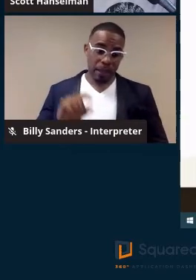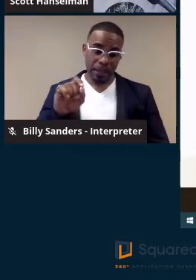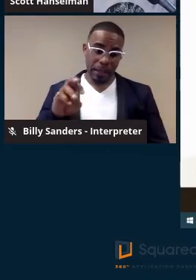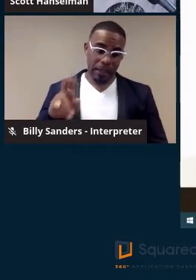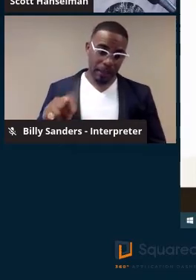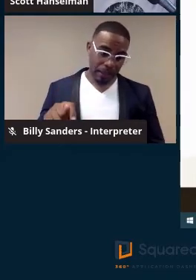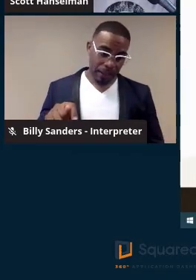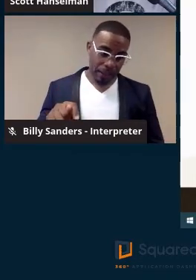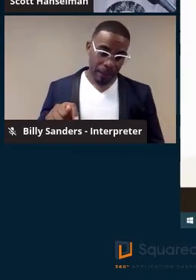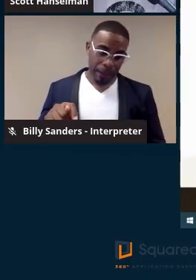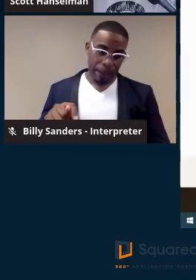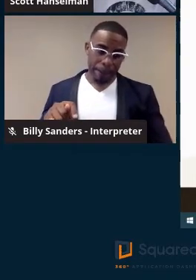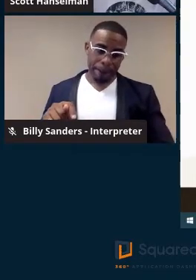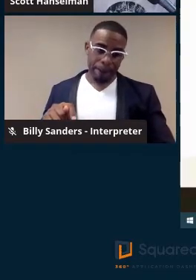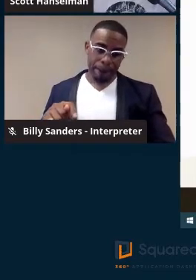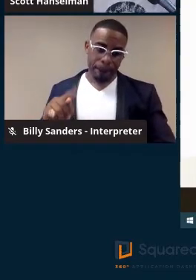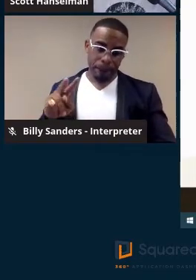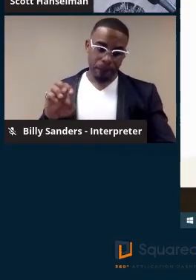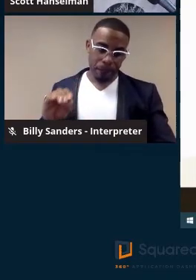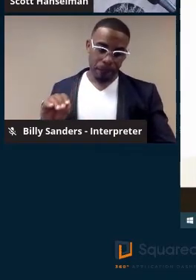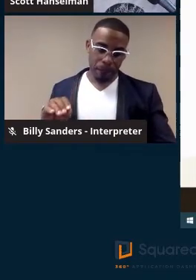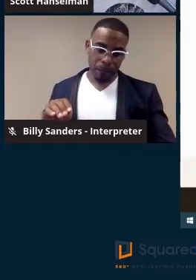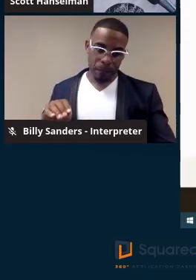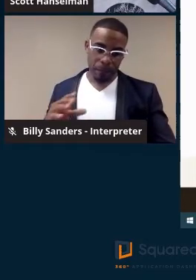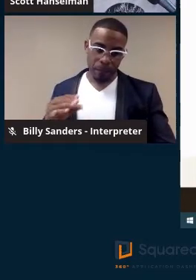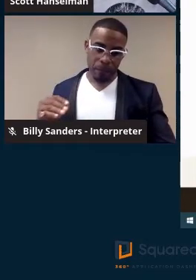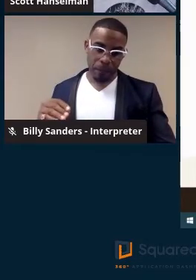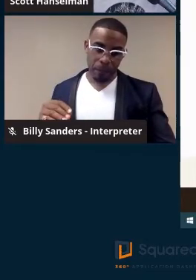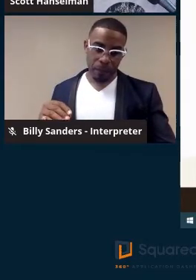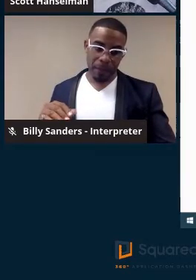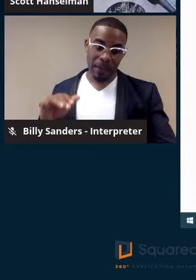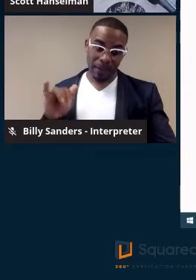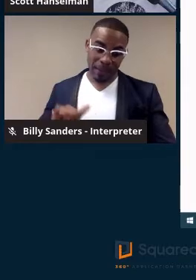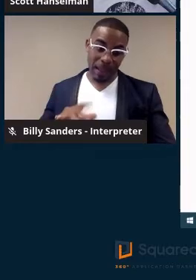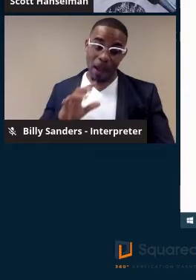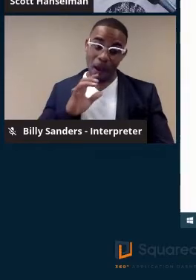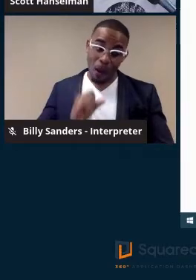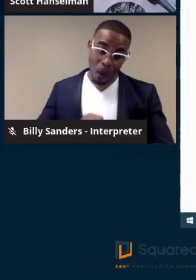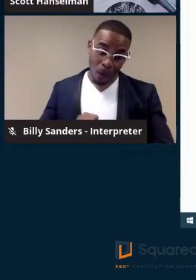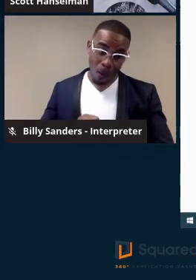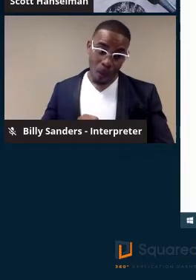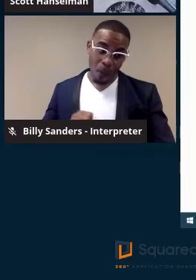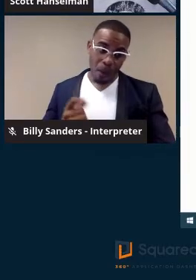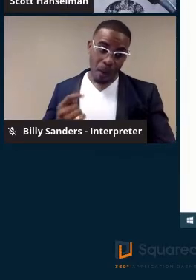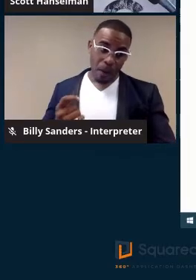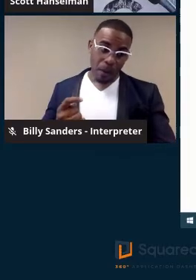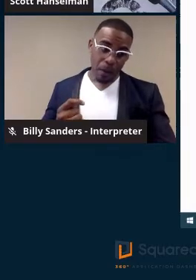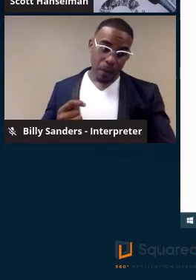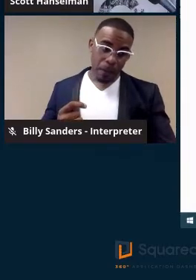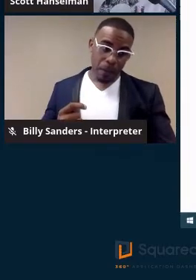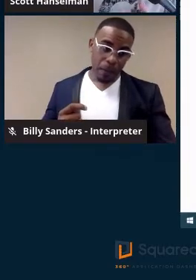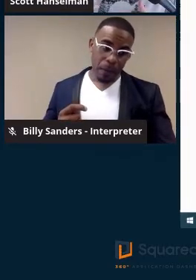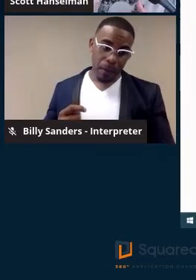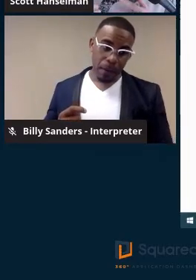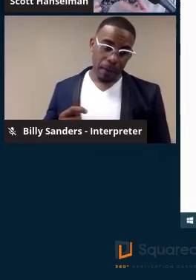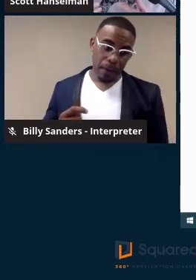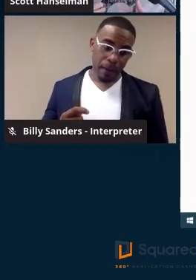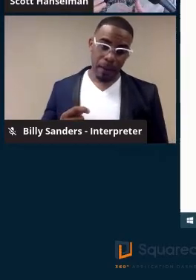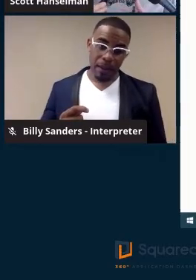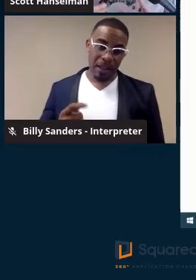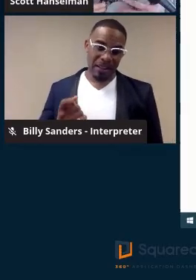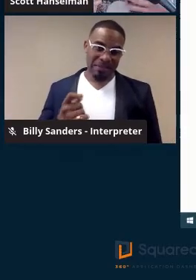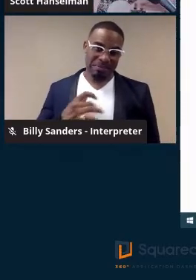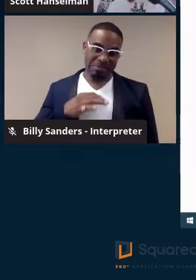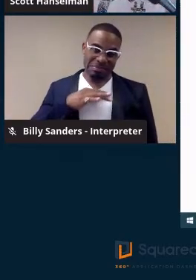.NET 2.0. And that's quite old and a little bit, a little crusty.